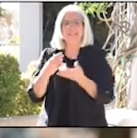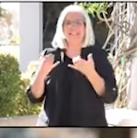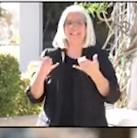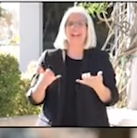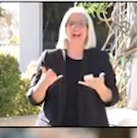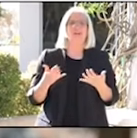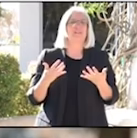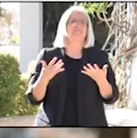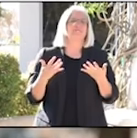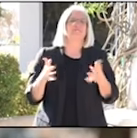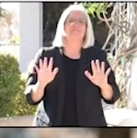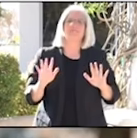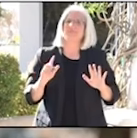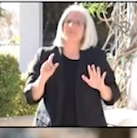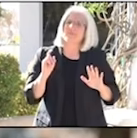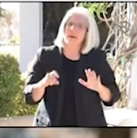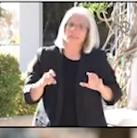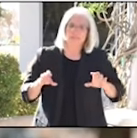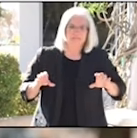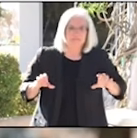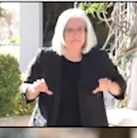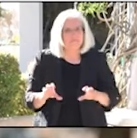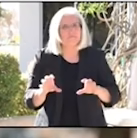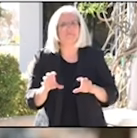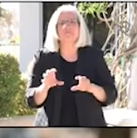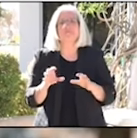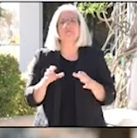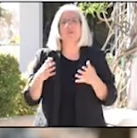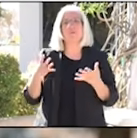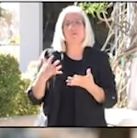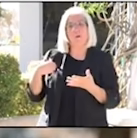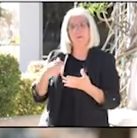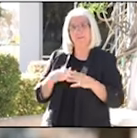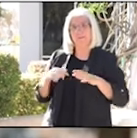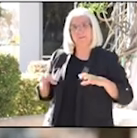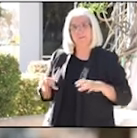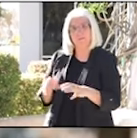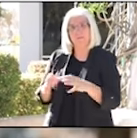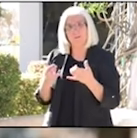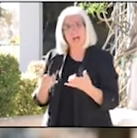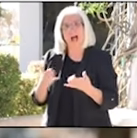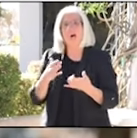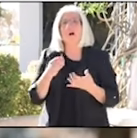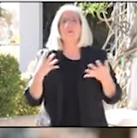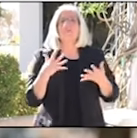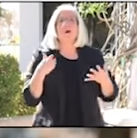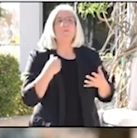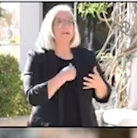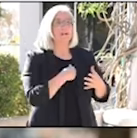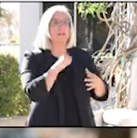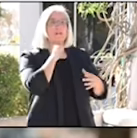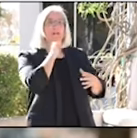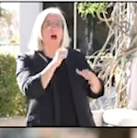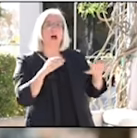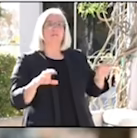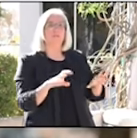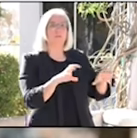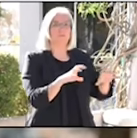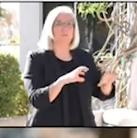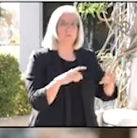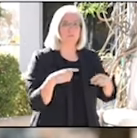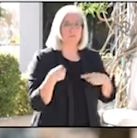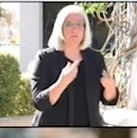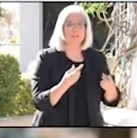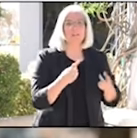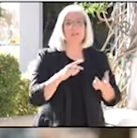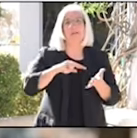fact, what we do or what we don't do starting today may mean a matter of life and death